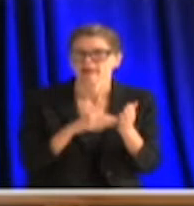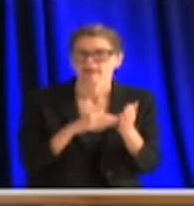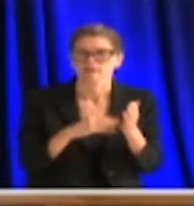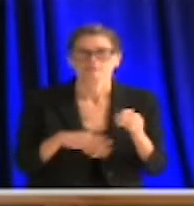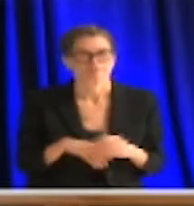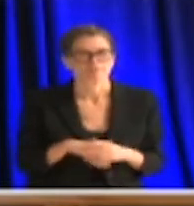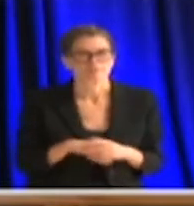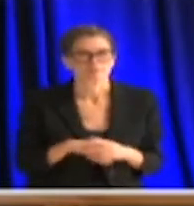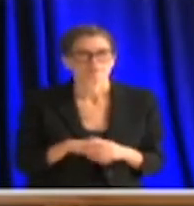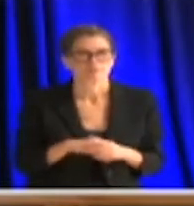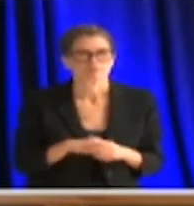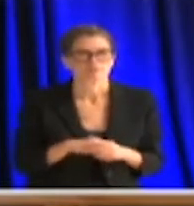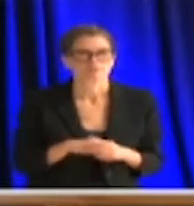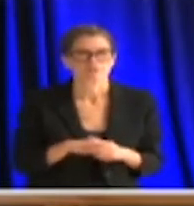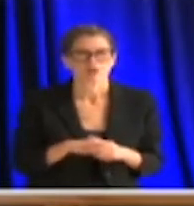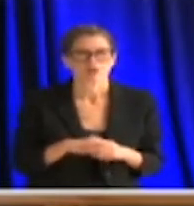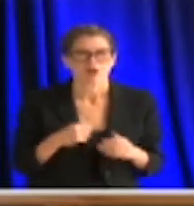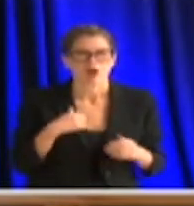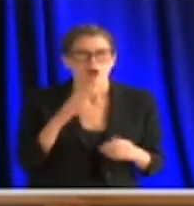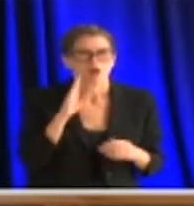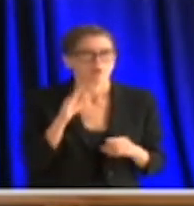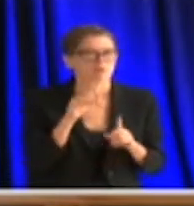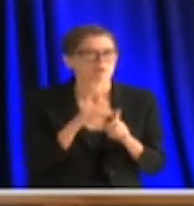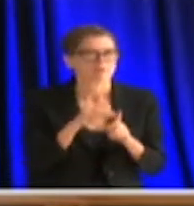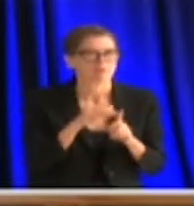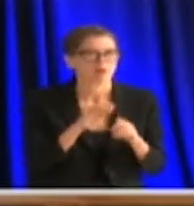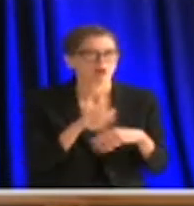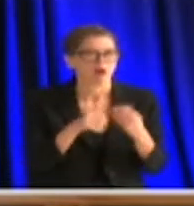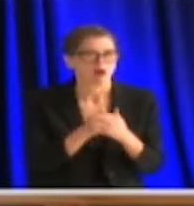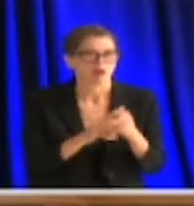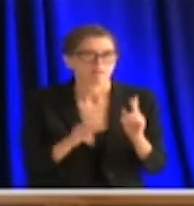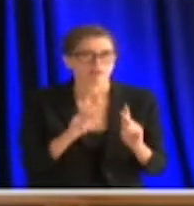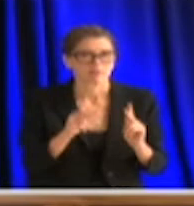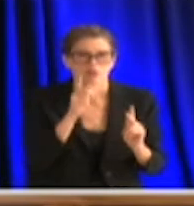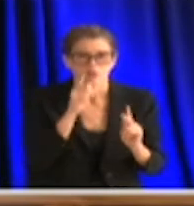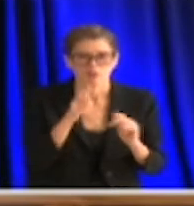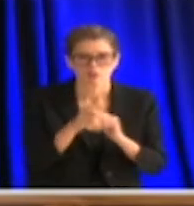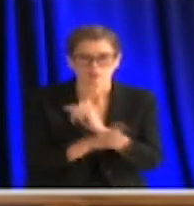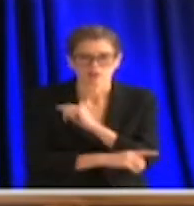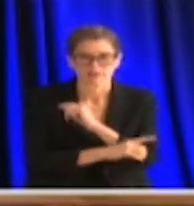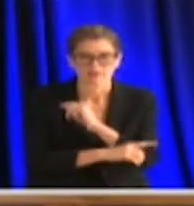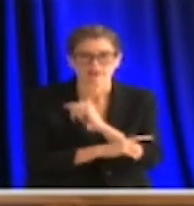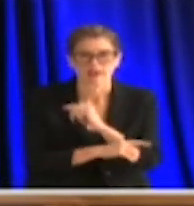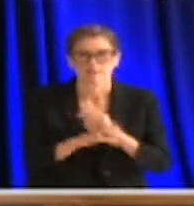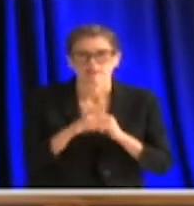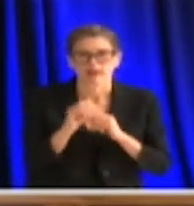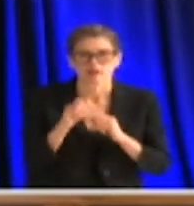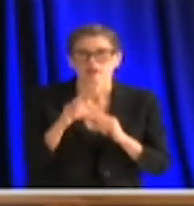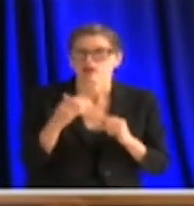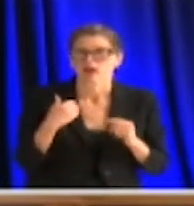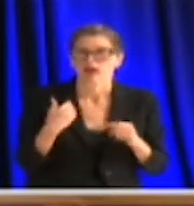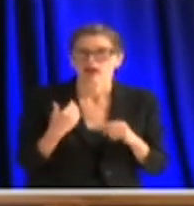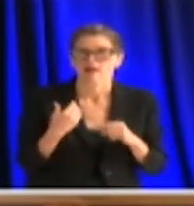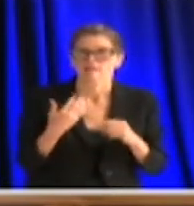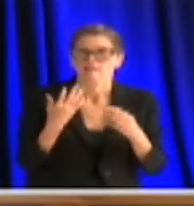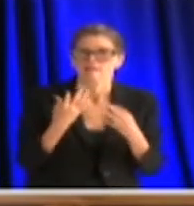commissionermeredajohnson.com. I want to remind all residents that DeKalb County Sanitation is offering free residential